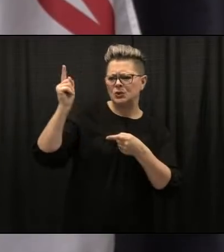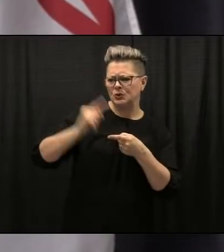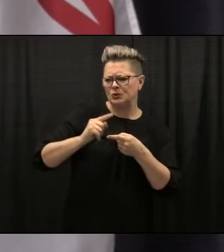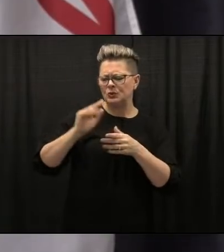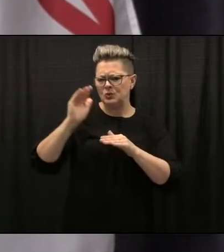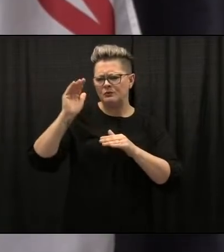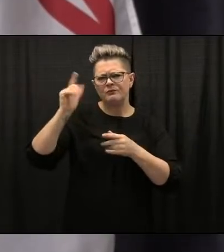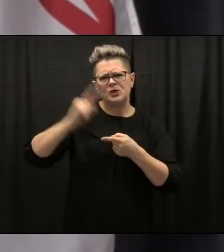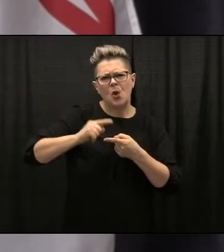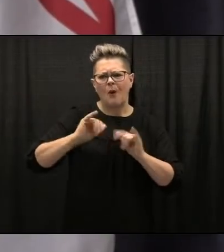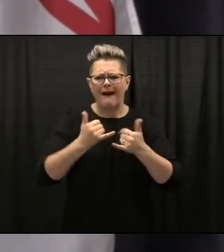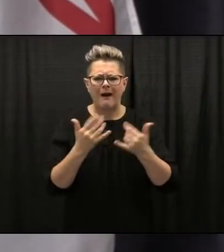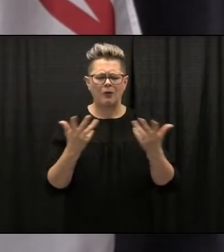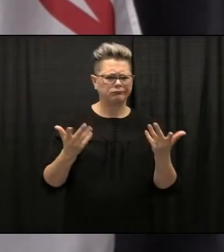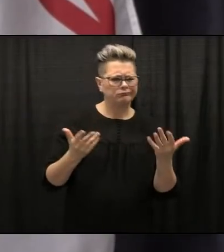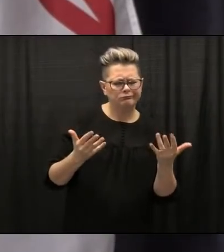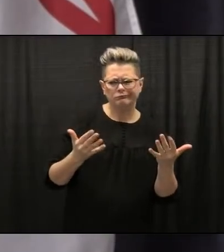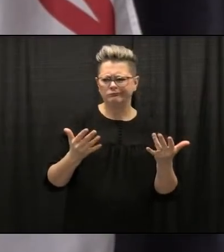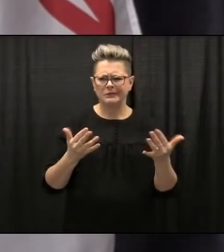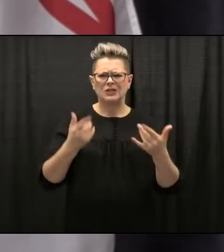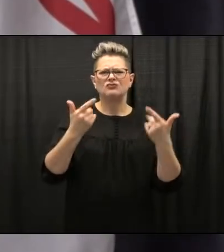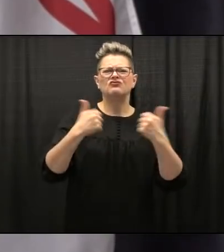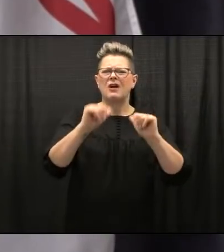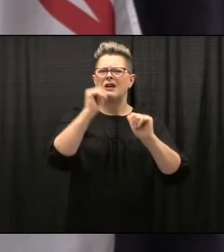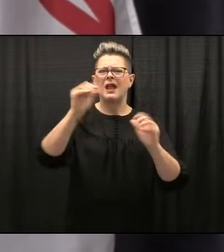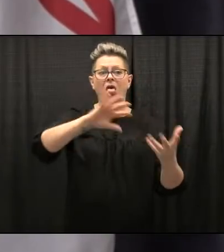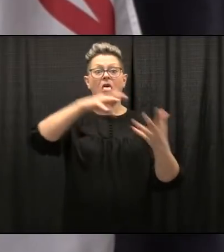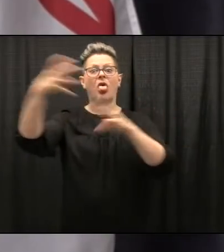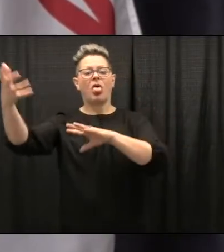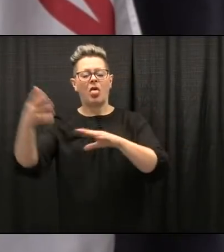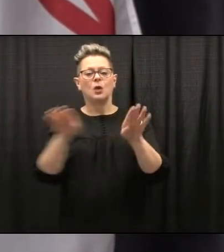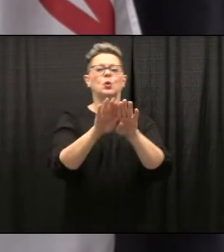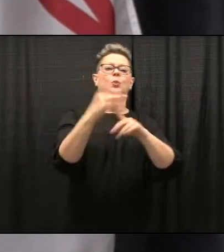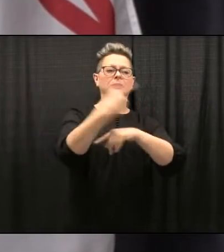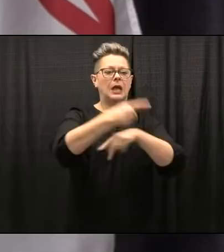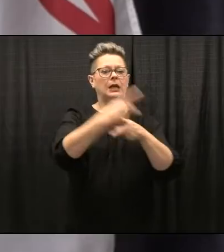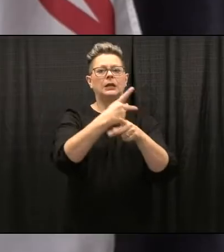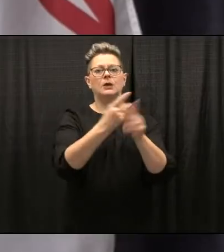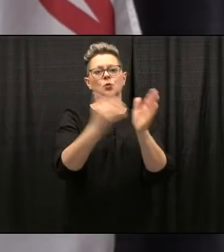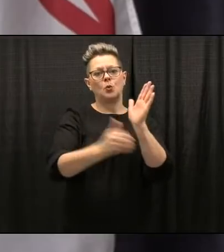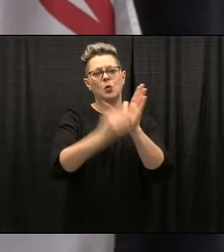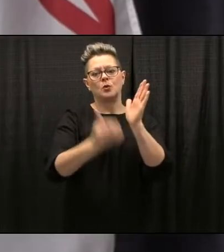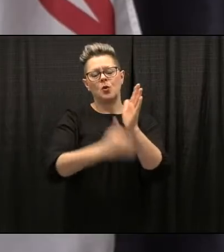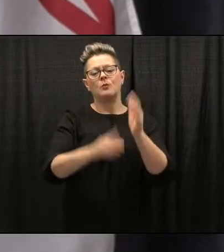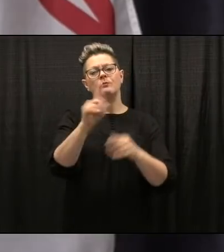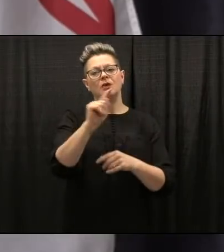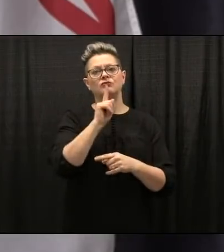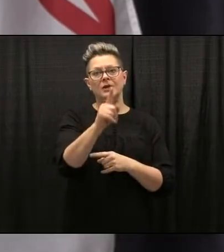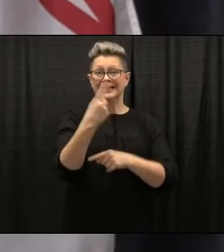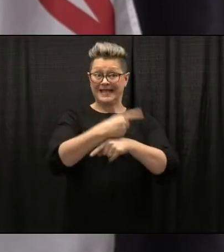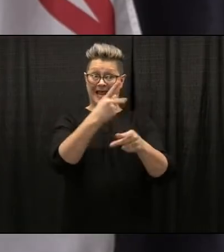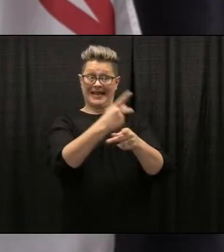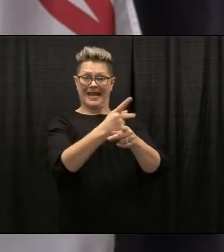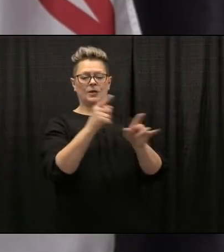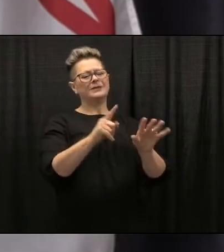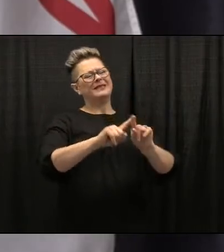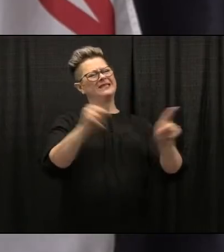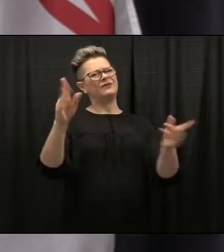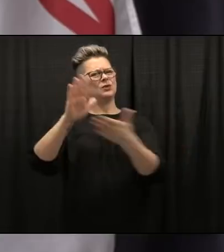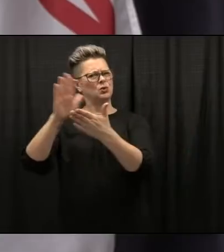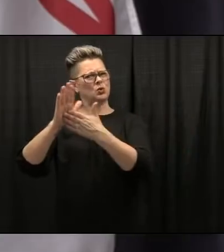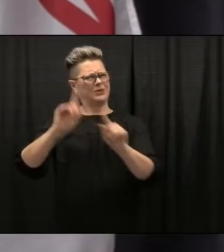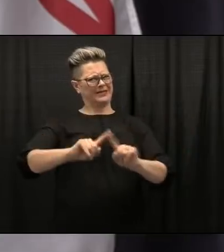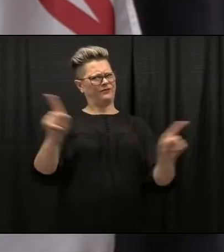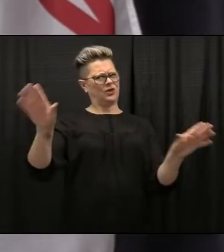while preventing that disruption as much as possible. And it is a very delicate balance. Daycares are a little bit different than